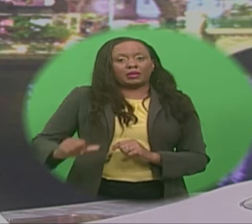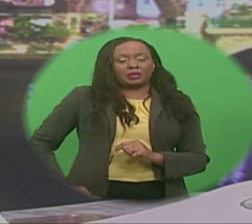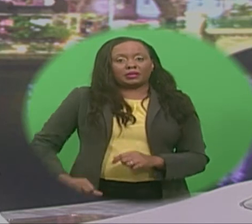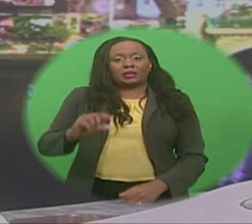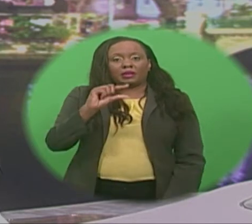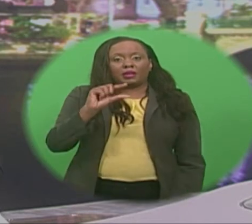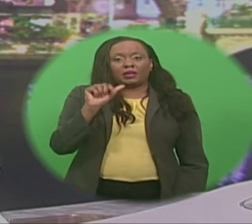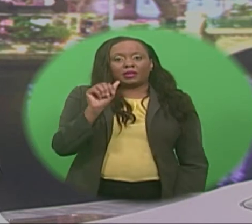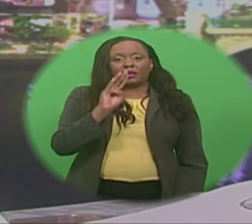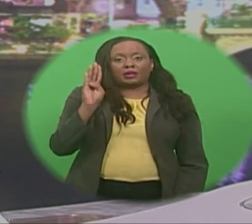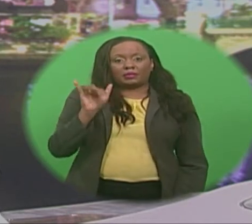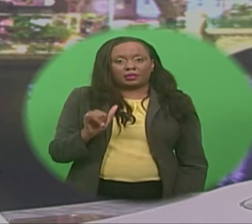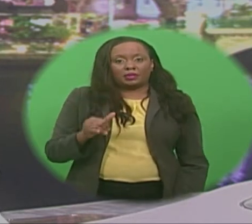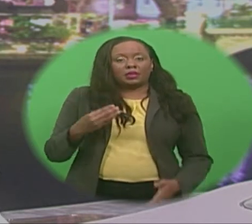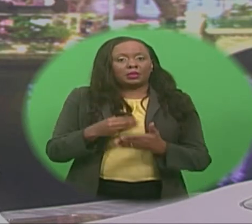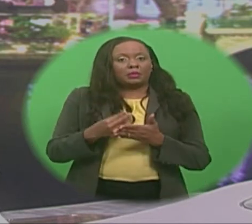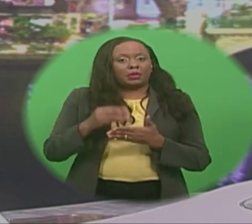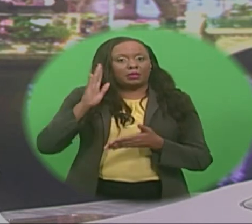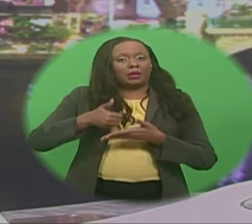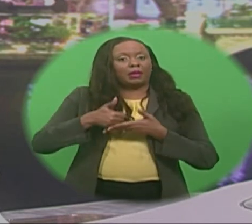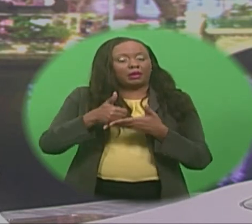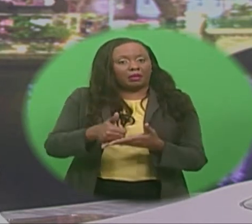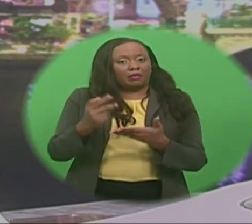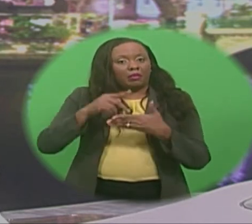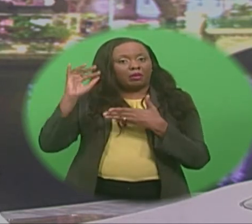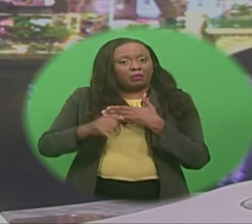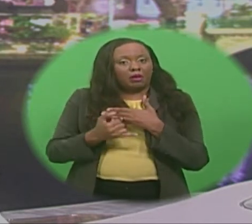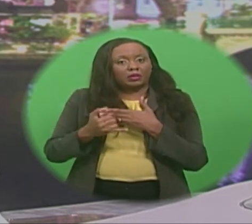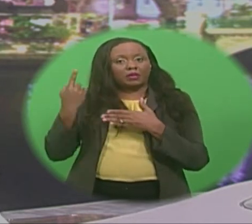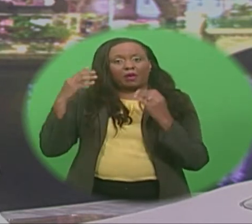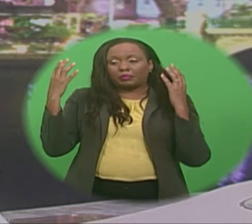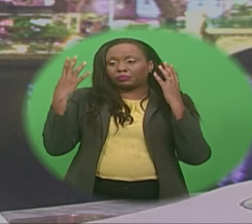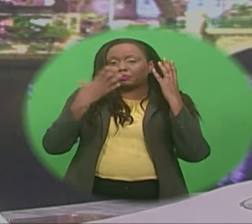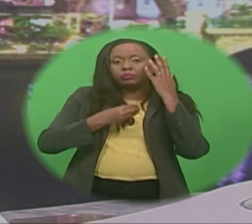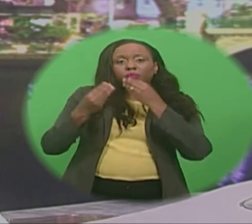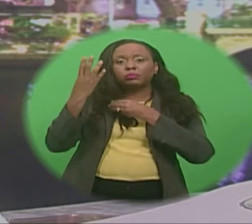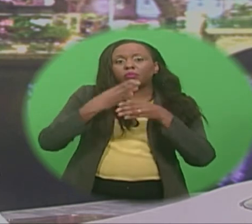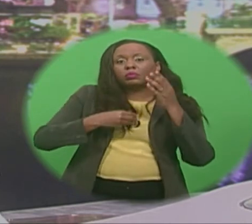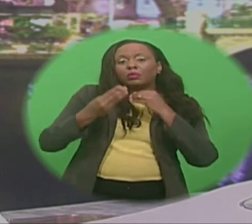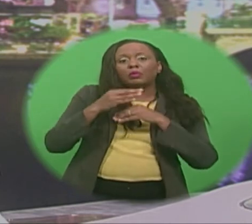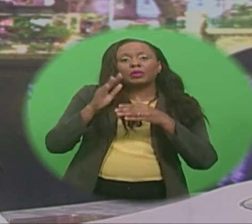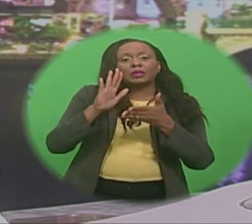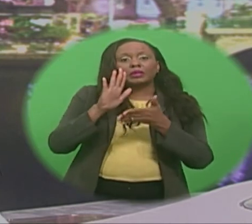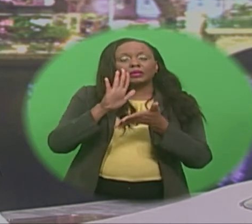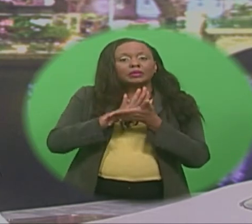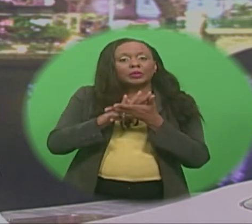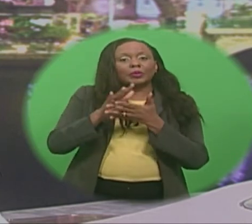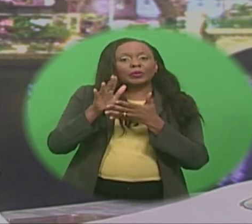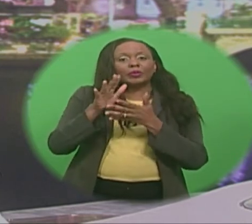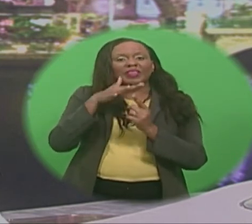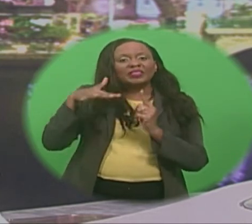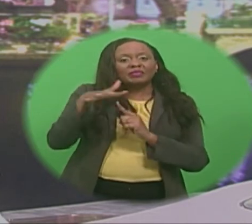the Mighty Gabby. The proceeds will assist in an ongoing beautification project spearheaded by the Old Scholars. It's part of